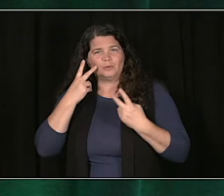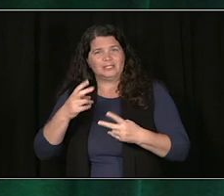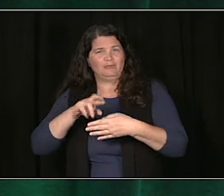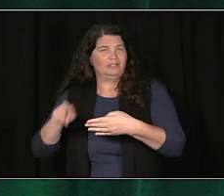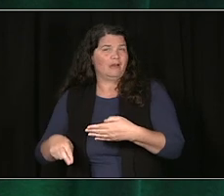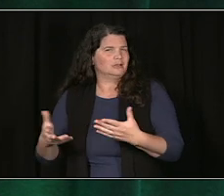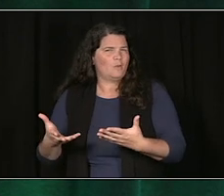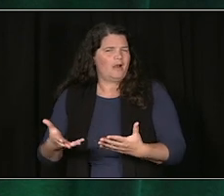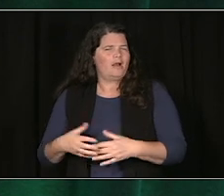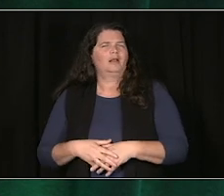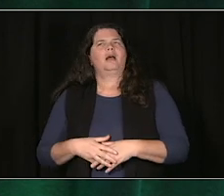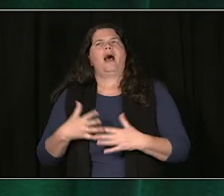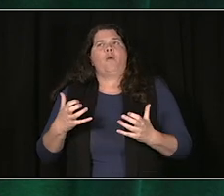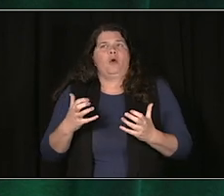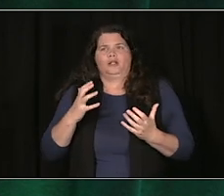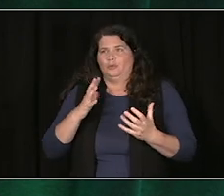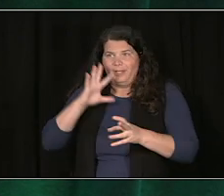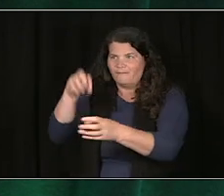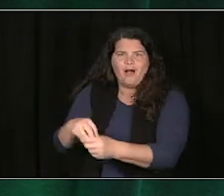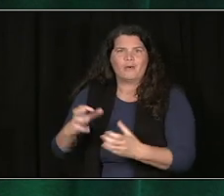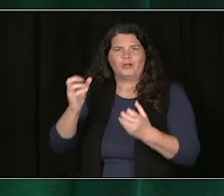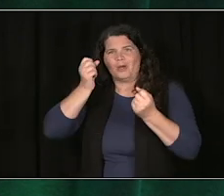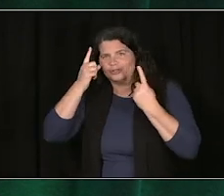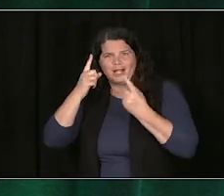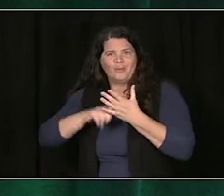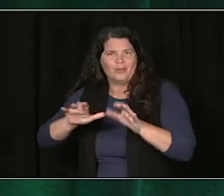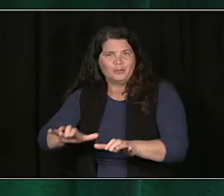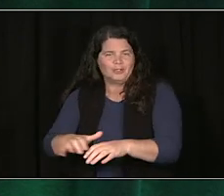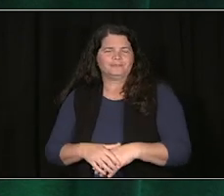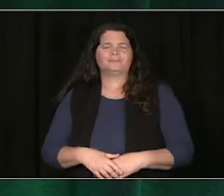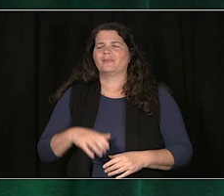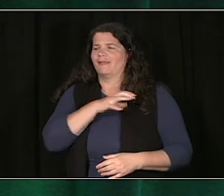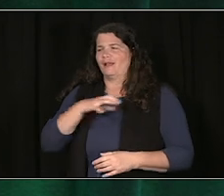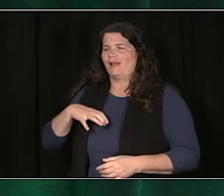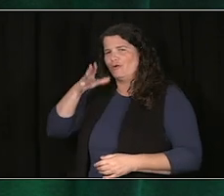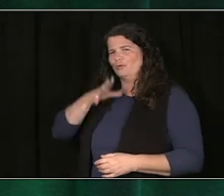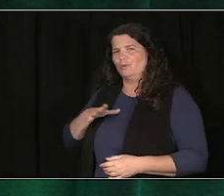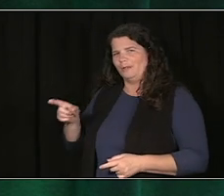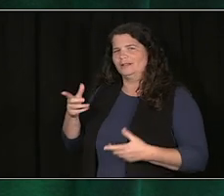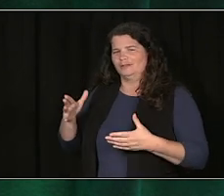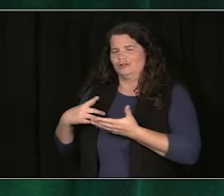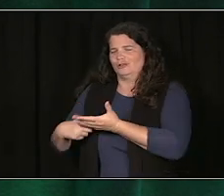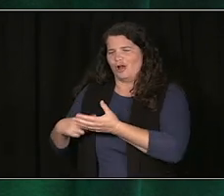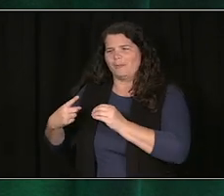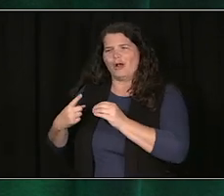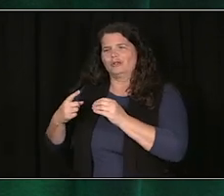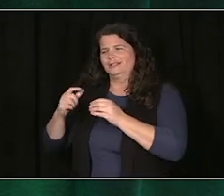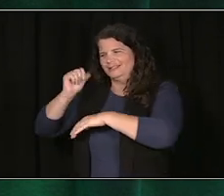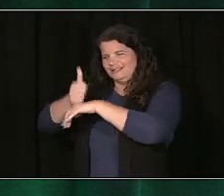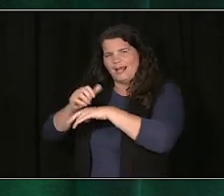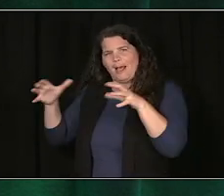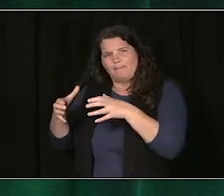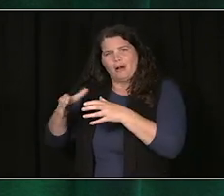wanted to understand what they were doing. The Congresswoman talked about forming a caucus with like-minded members of